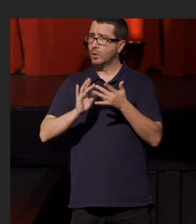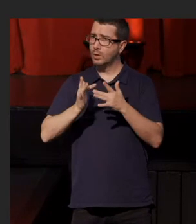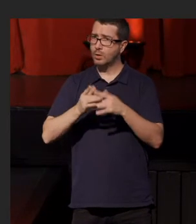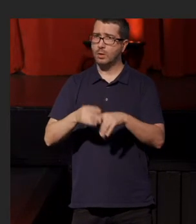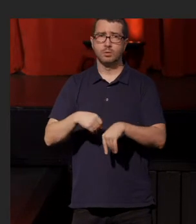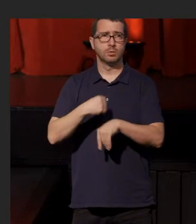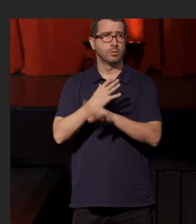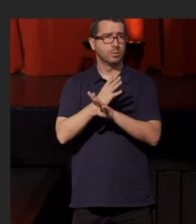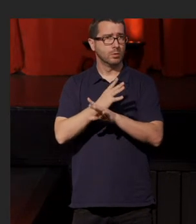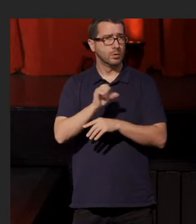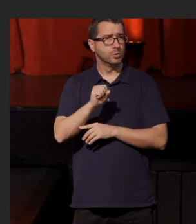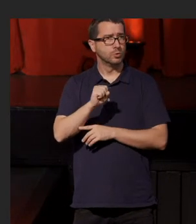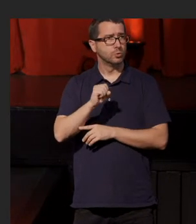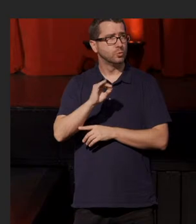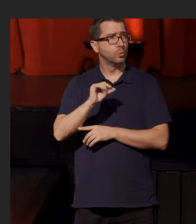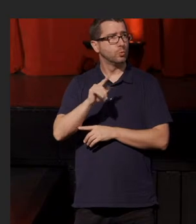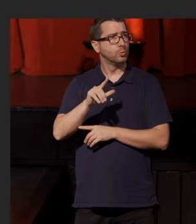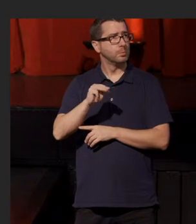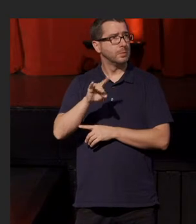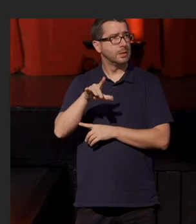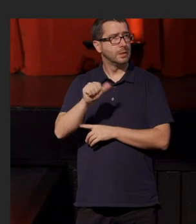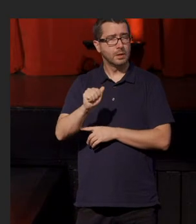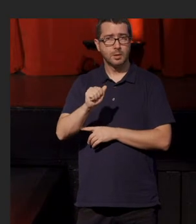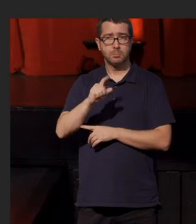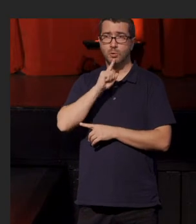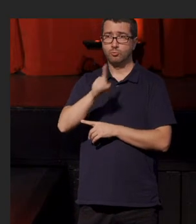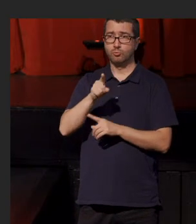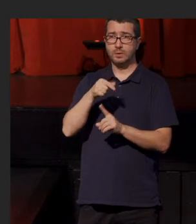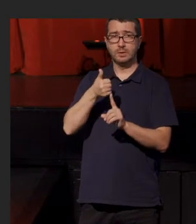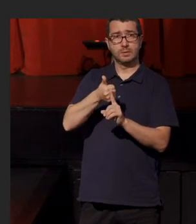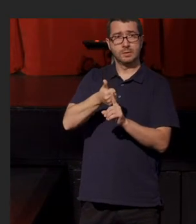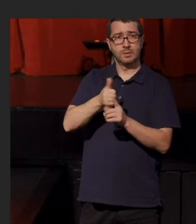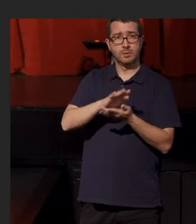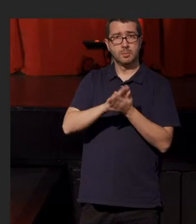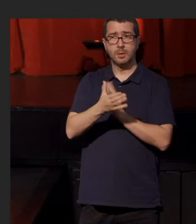of the day presents itself as threats or as opportunities.